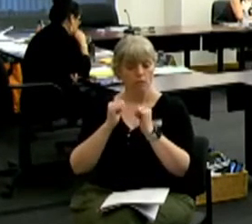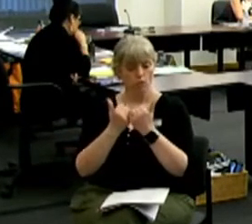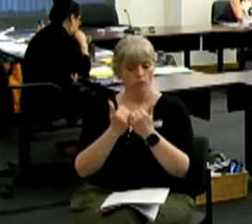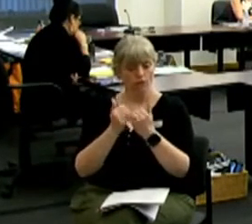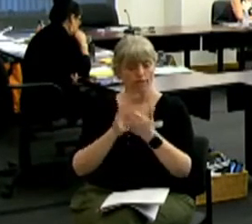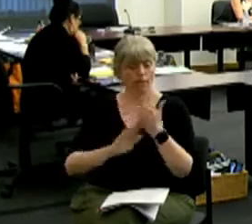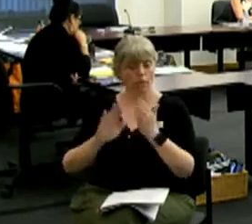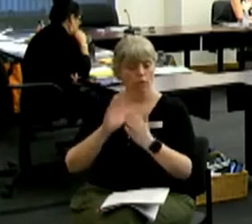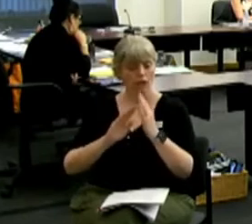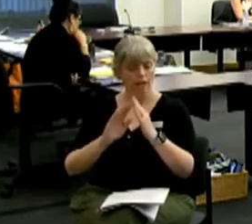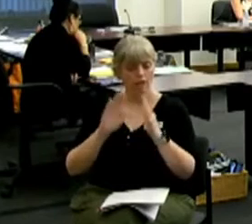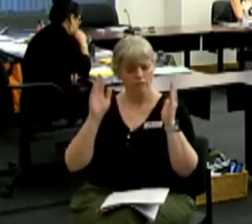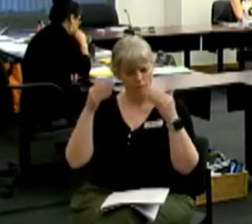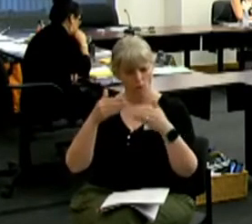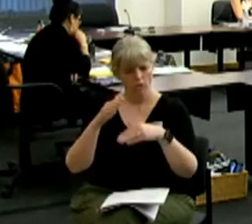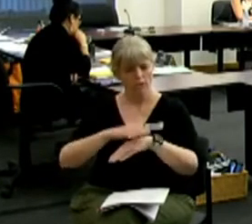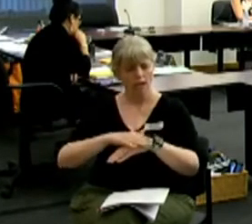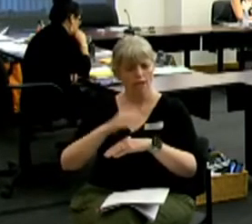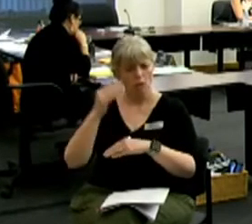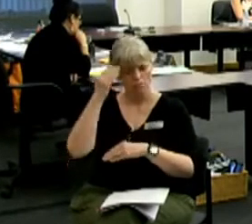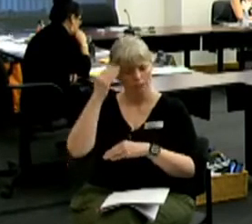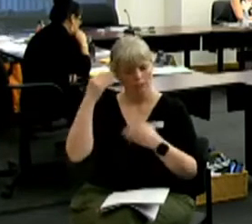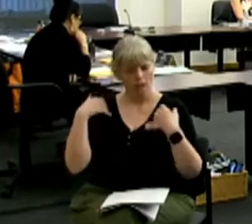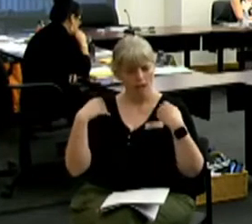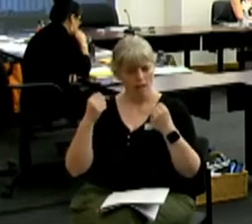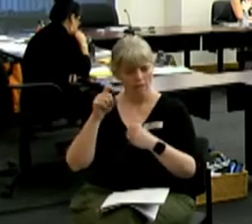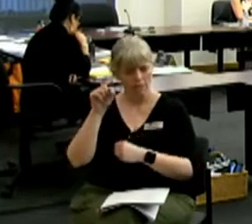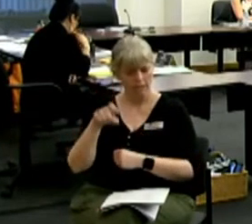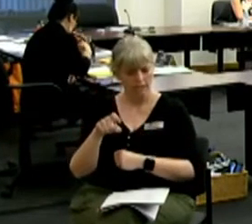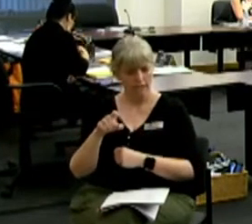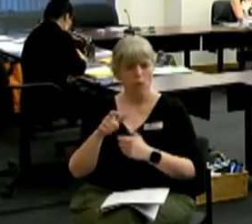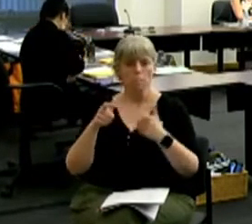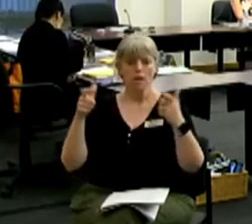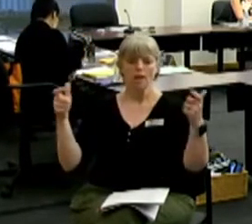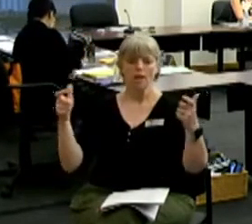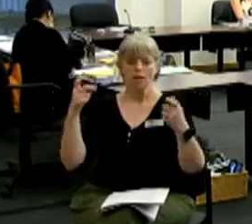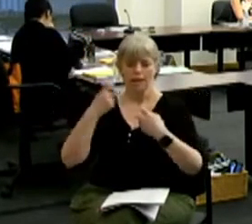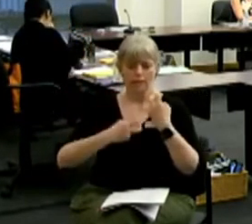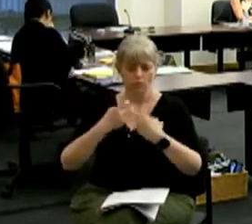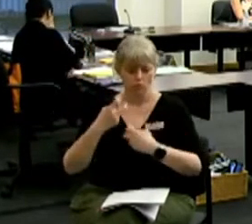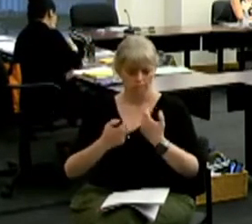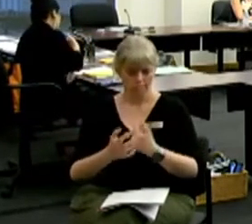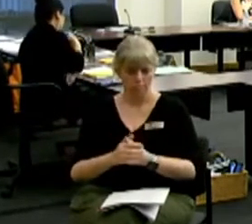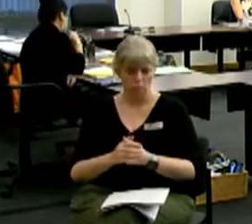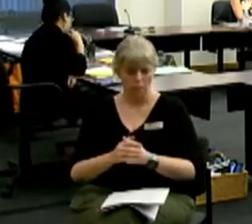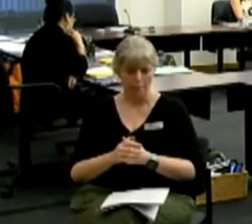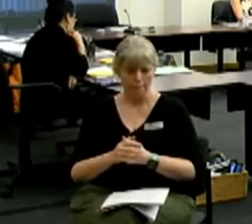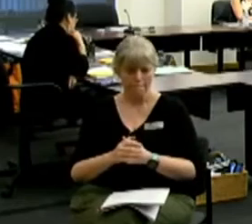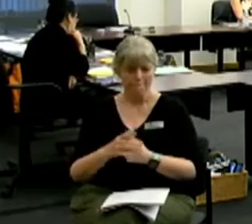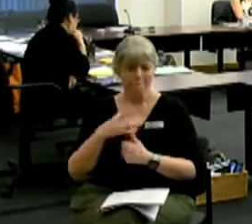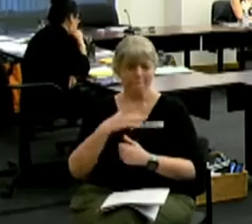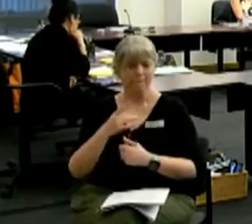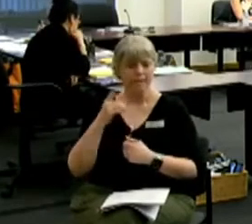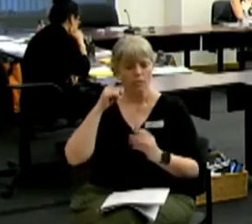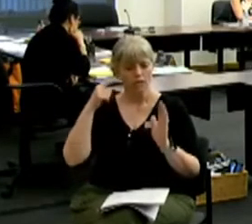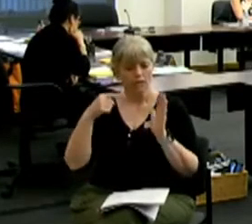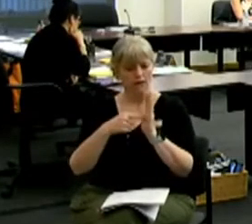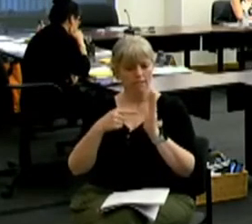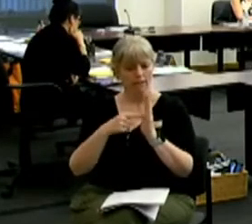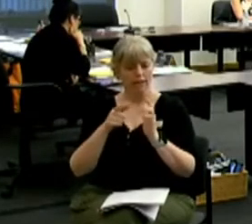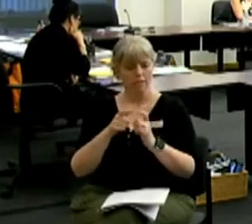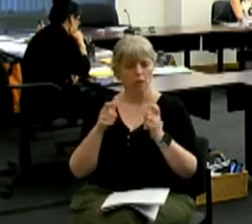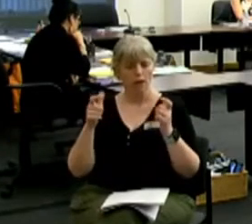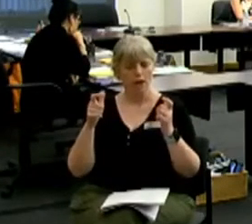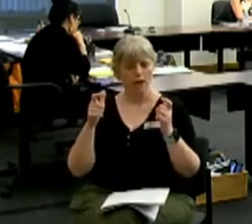Trustees is supporting a greater focus on mental health needs. Big issue, mental health. I'd like to identify that we did